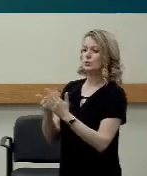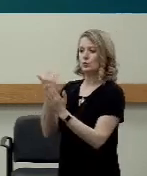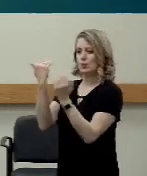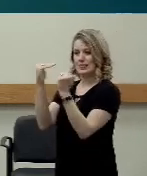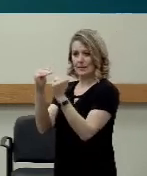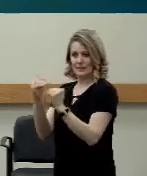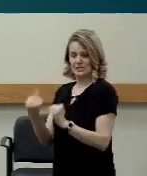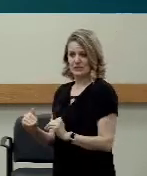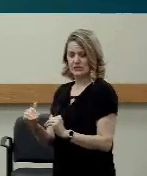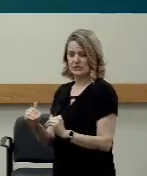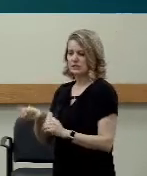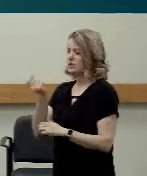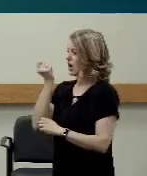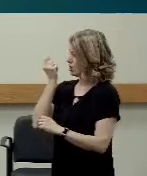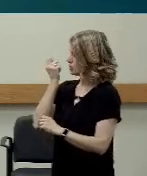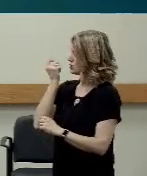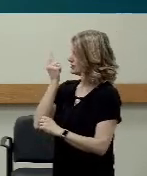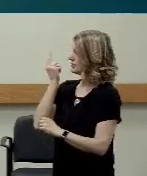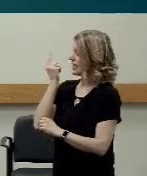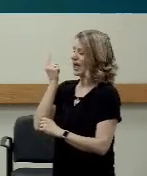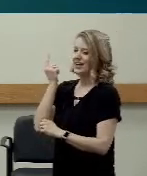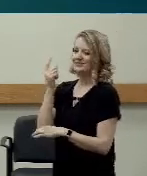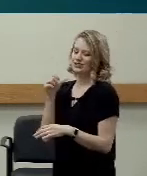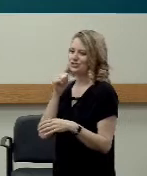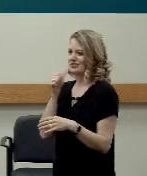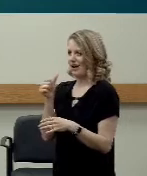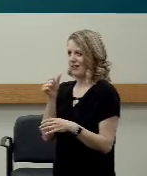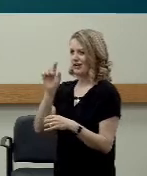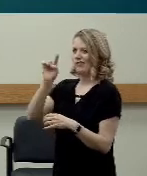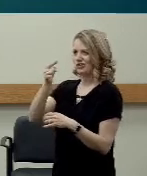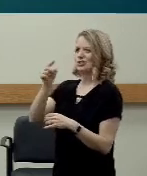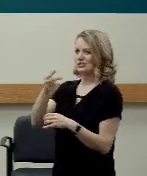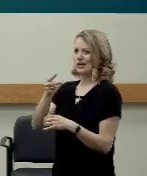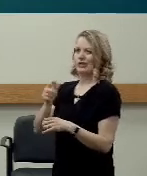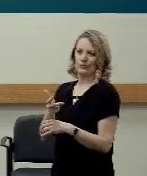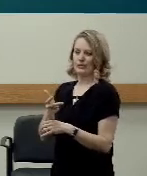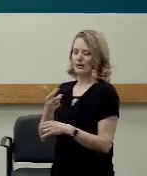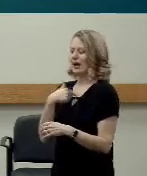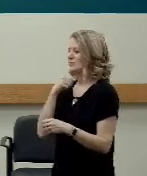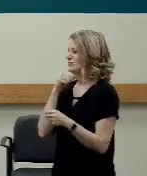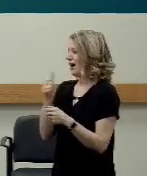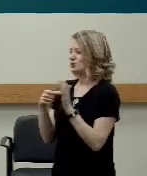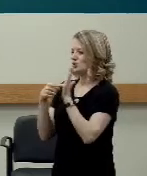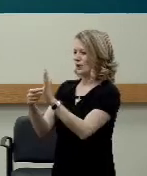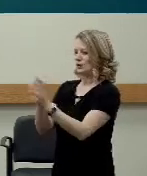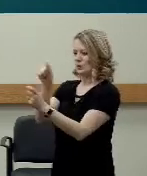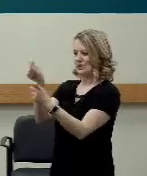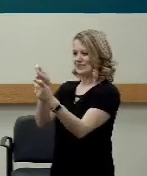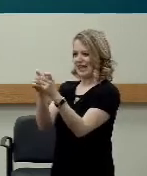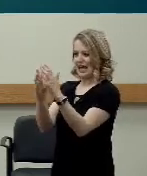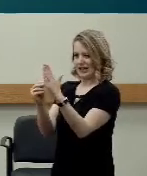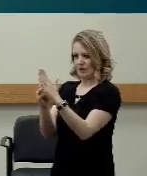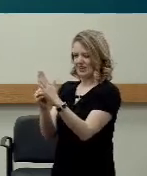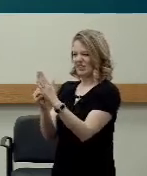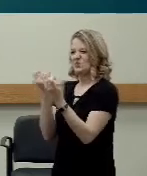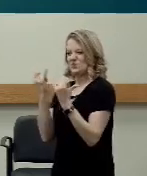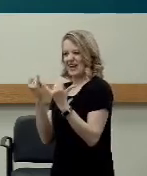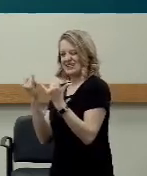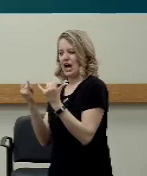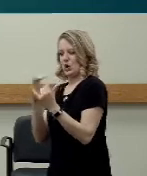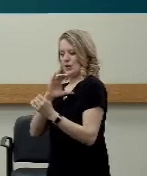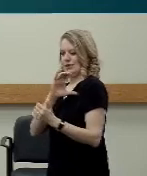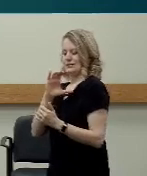keep in mind these are almost in random order. This is not a draft copy of the resolution. The city attorney's working on that. We'll have that in